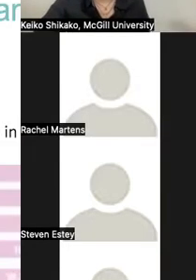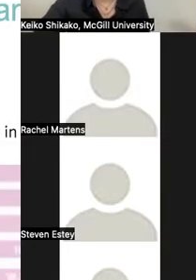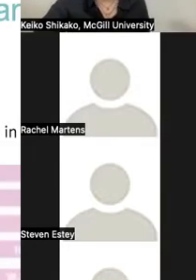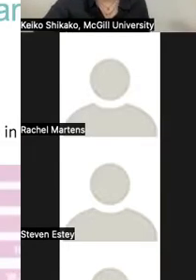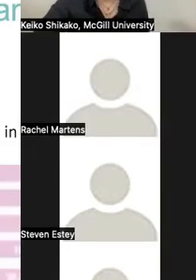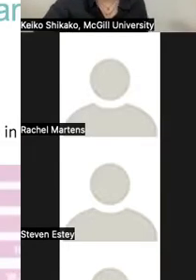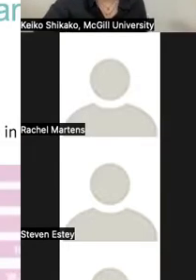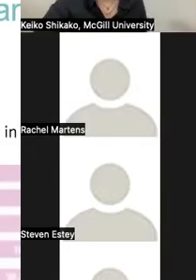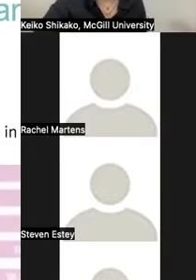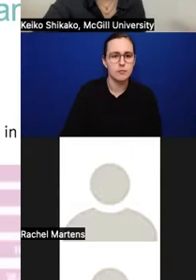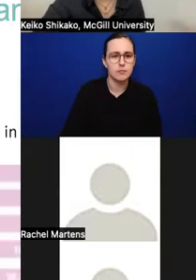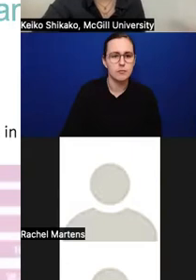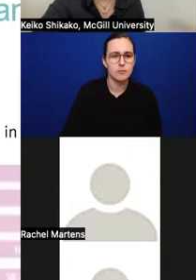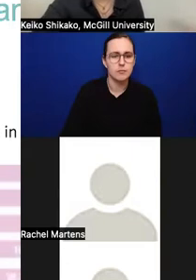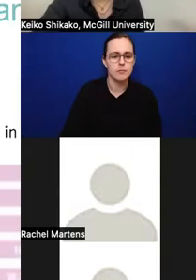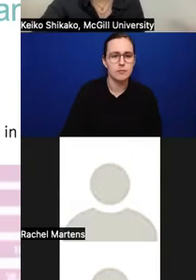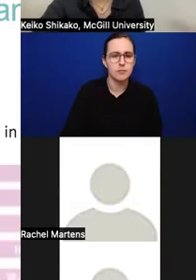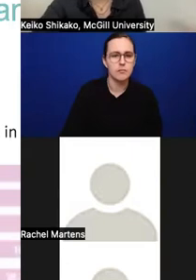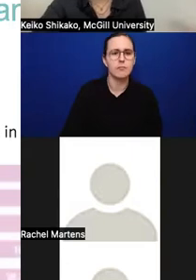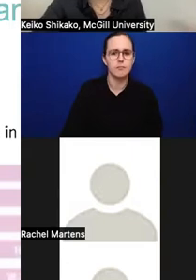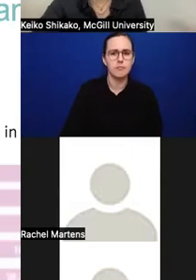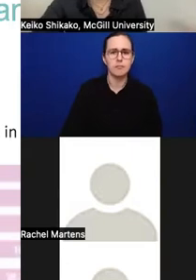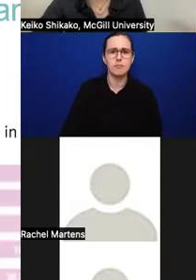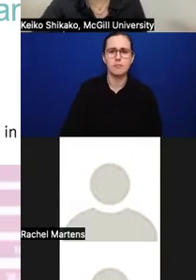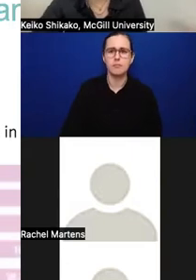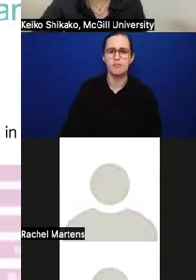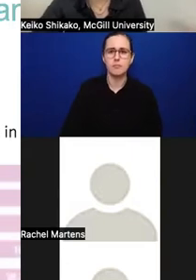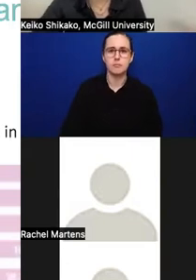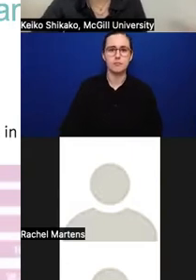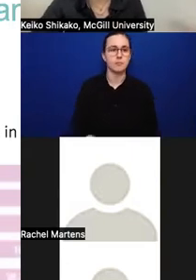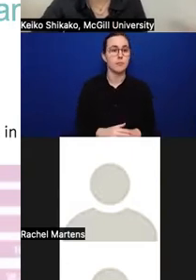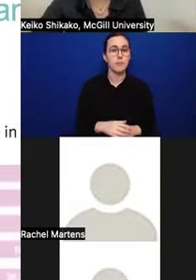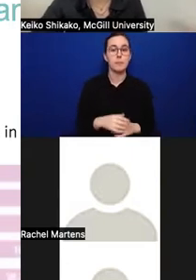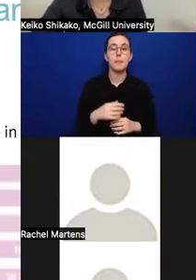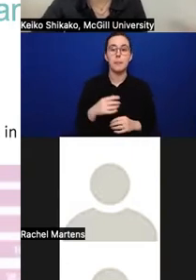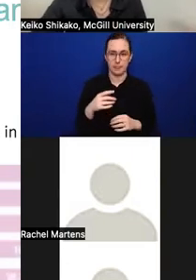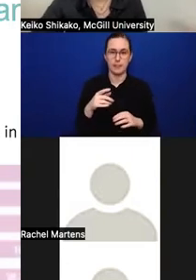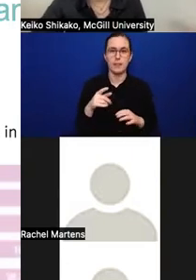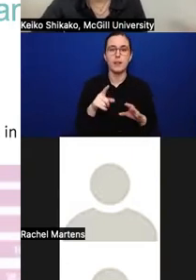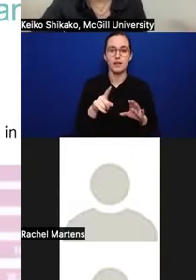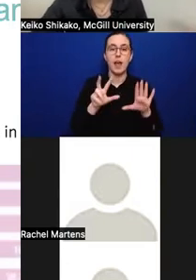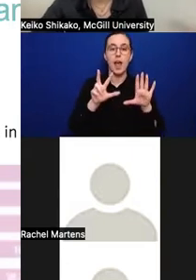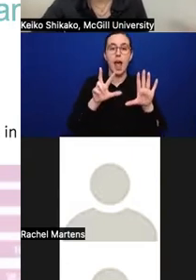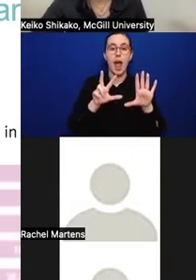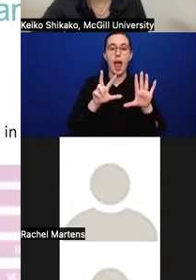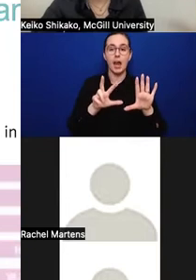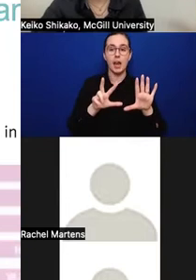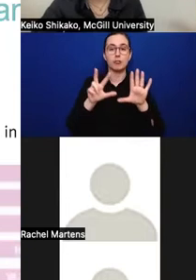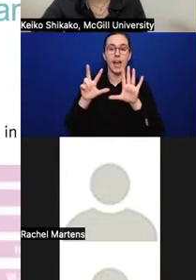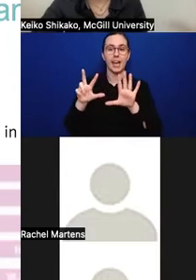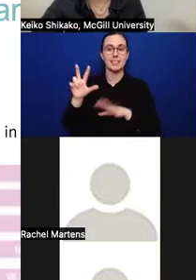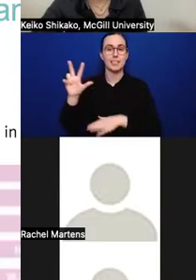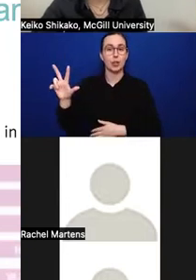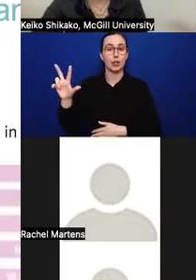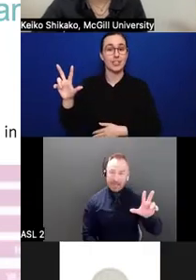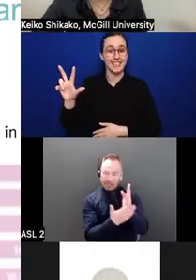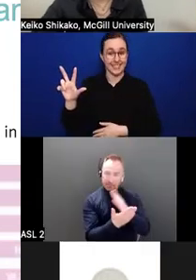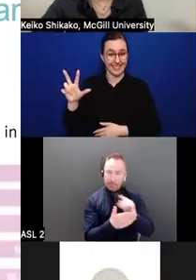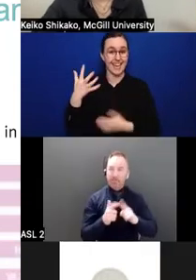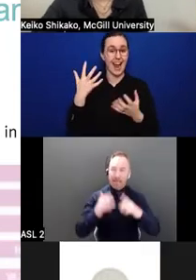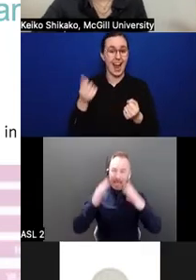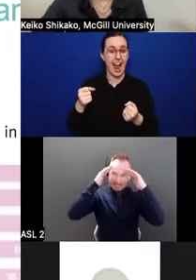of participants were in the autism spectrum disorder and had intellectual disabilities, anxiety, and other conditions related to